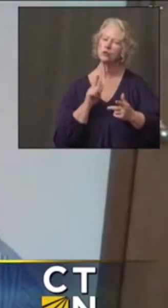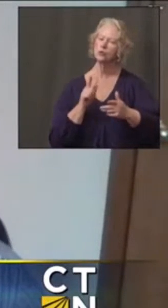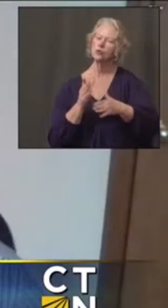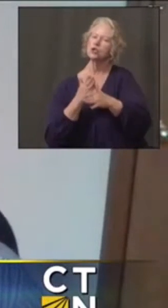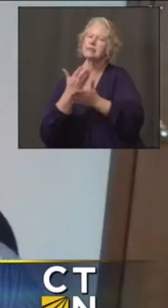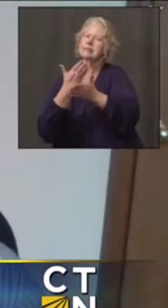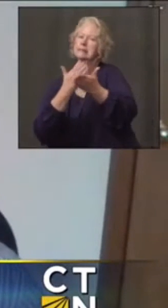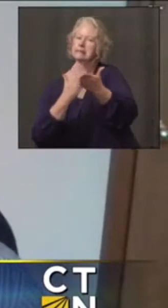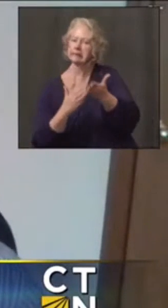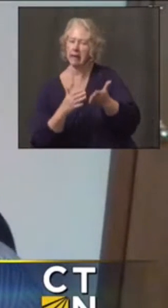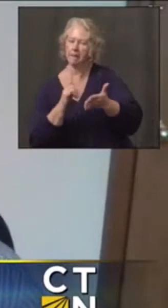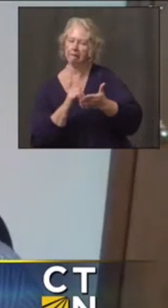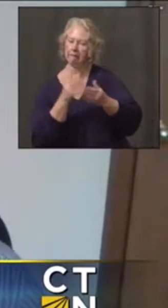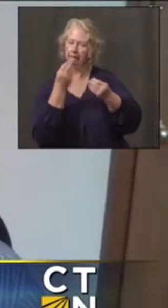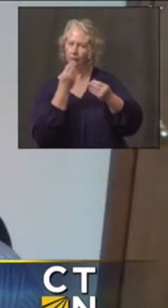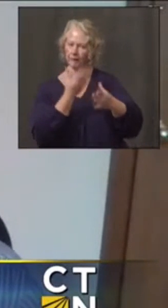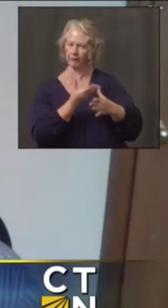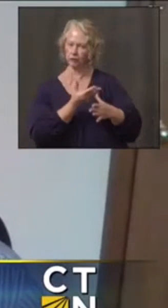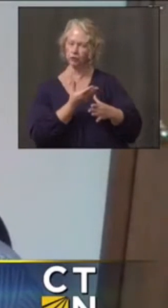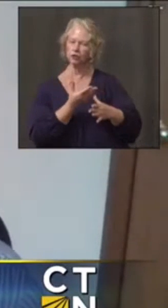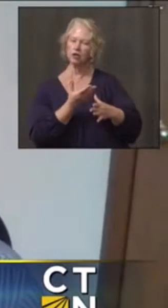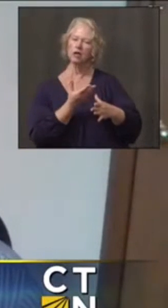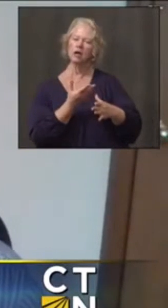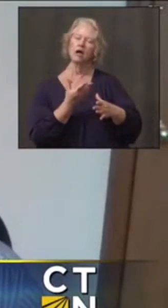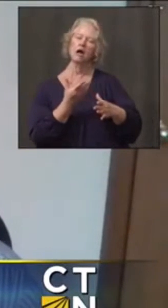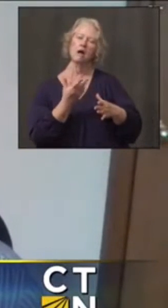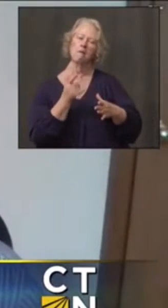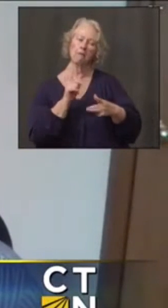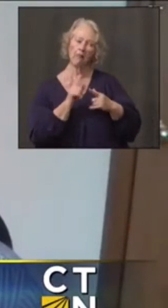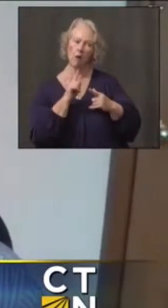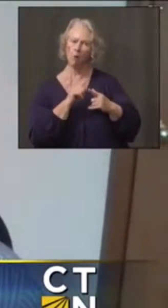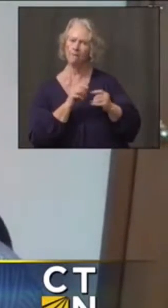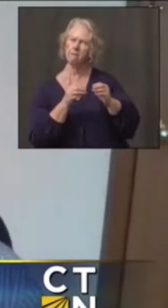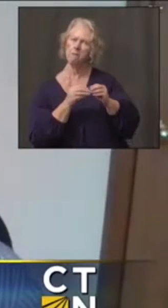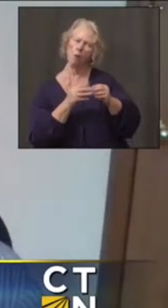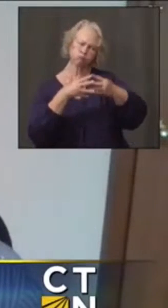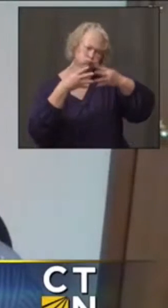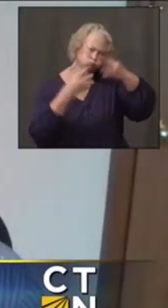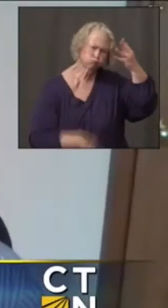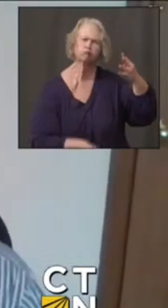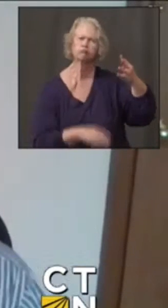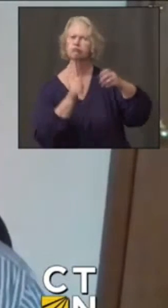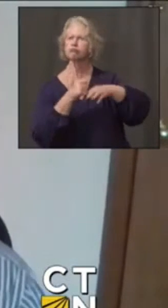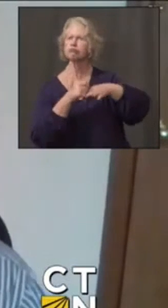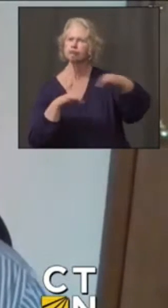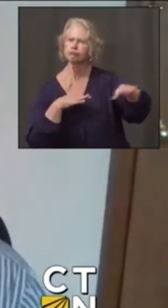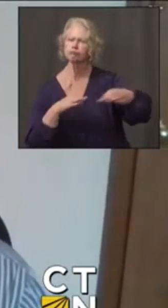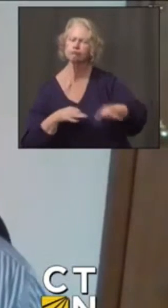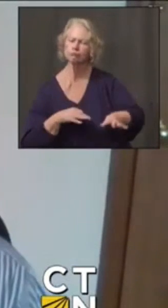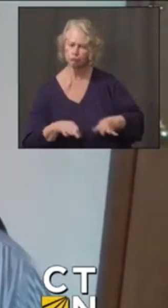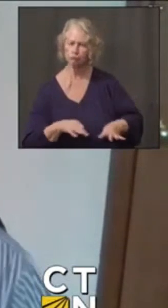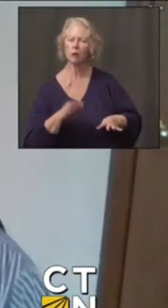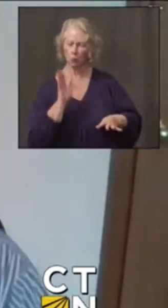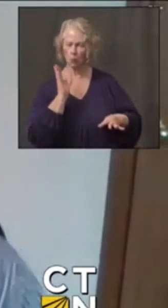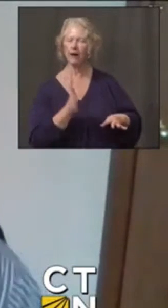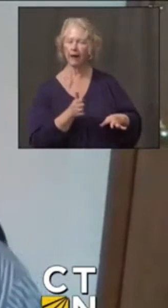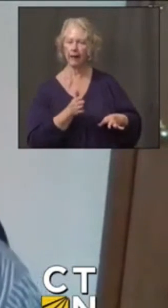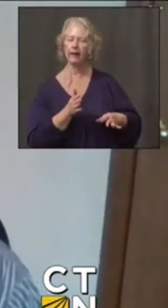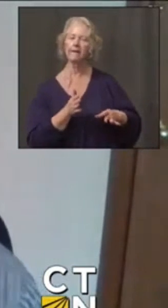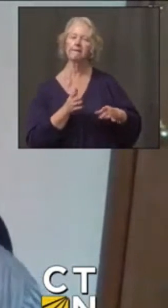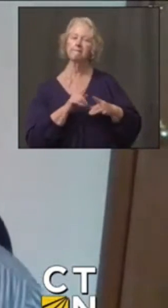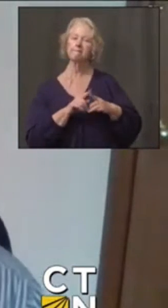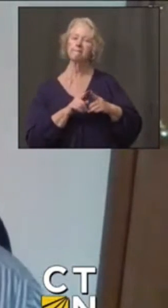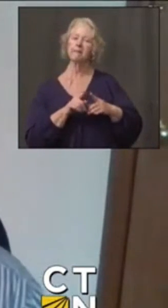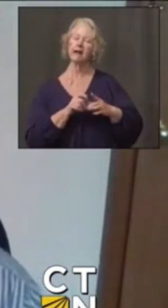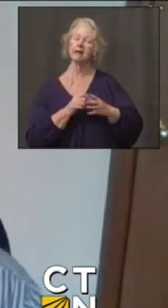and there's going to be a more robust data set there as the study goes to completion. So it completes at